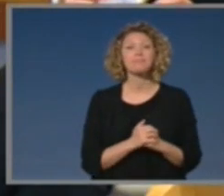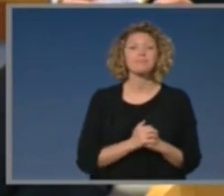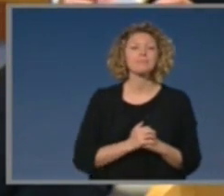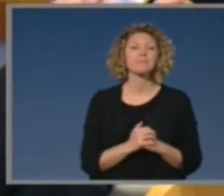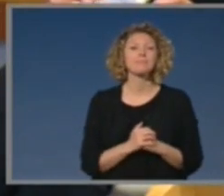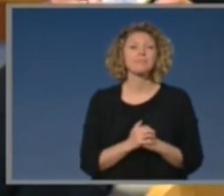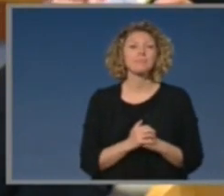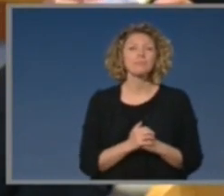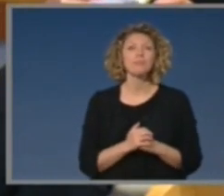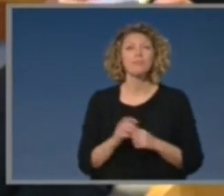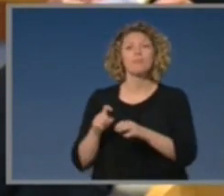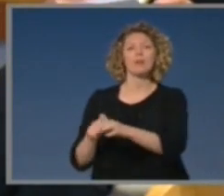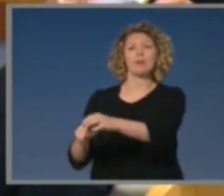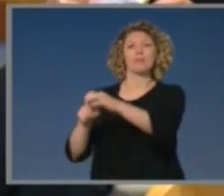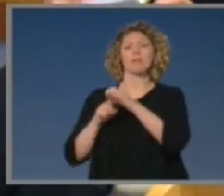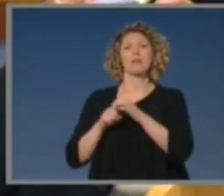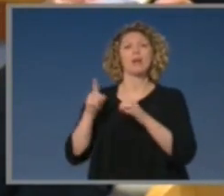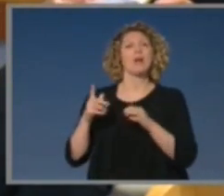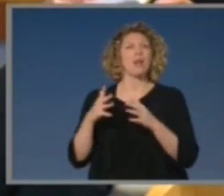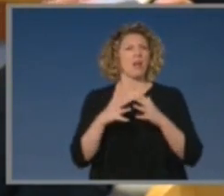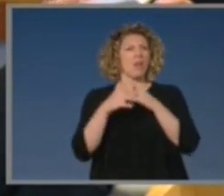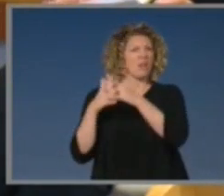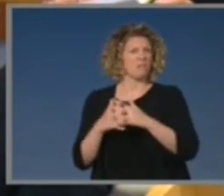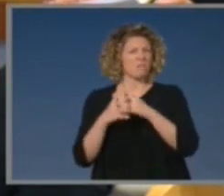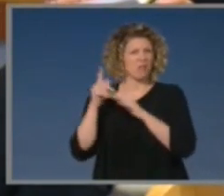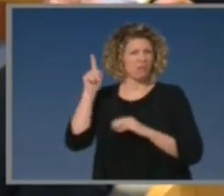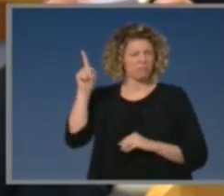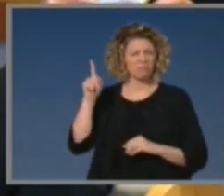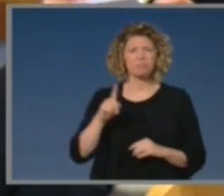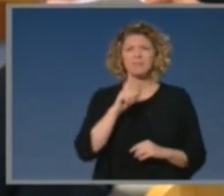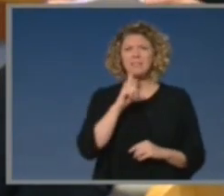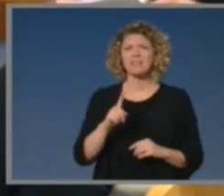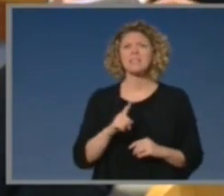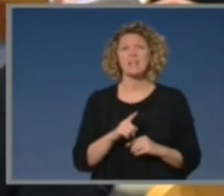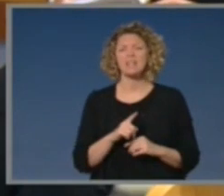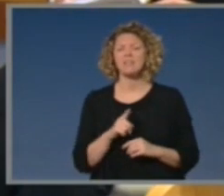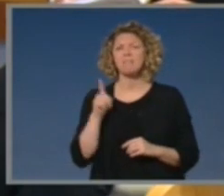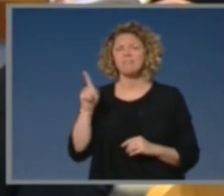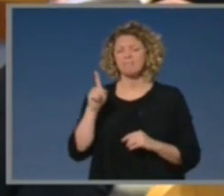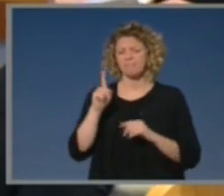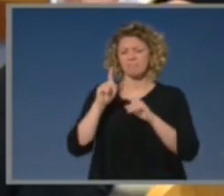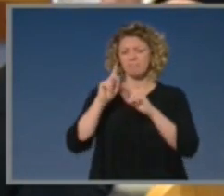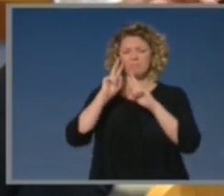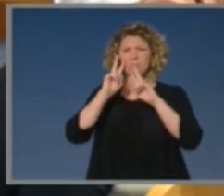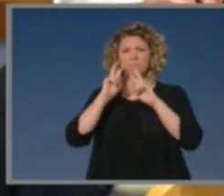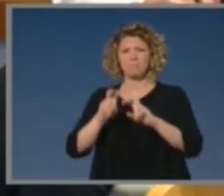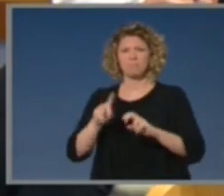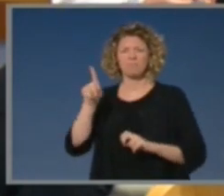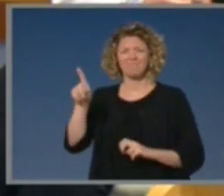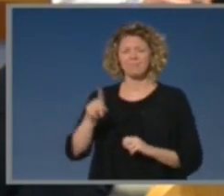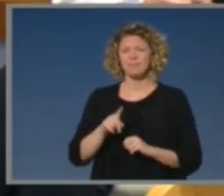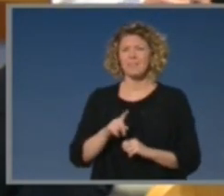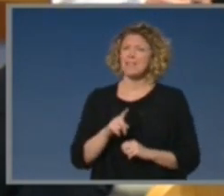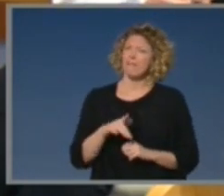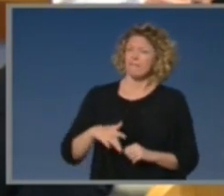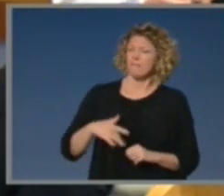Mike Pompeo says there is enormous evidence that the coronavirus came from a research lab in